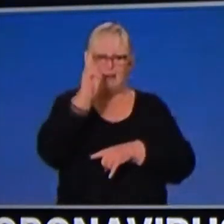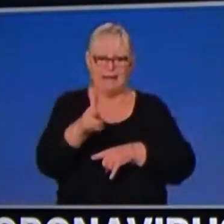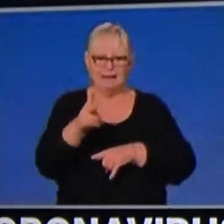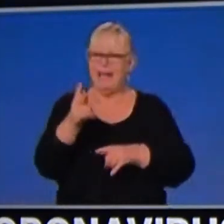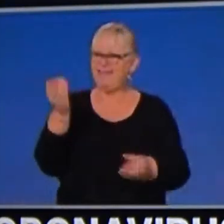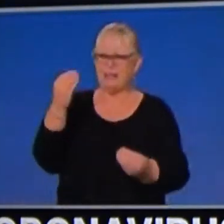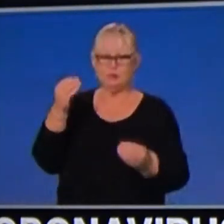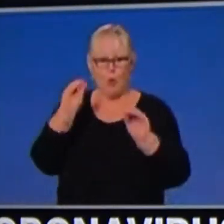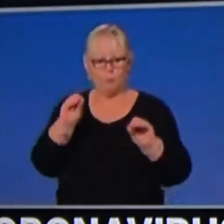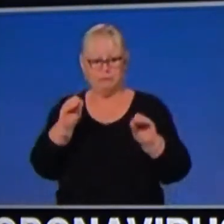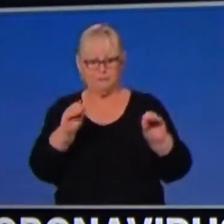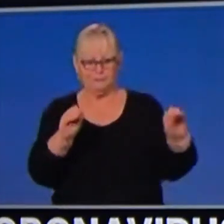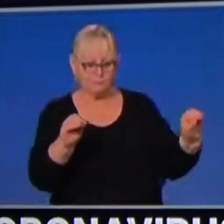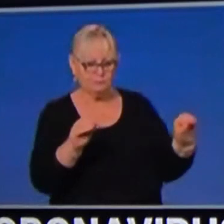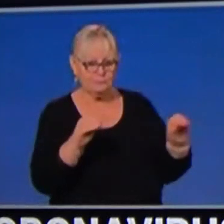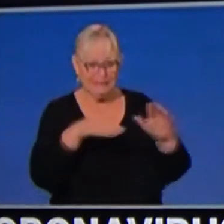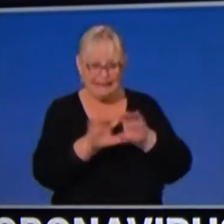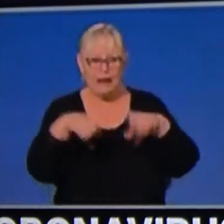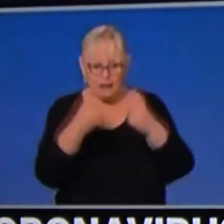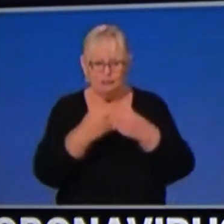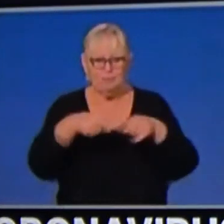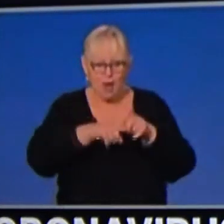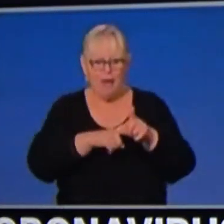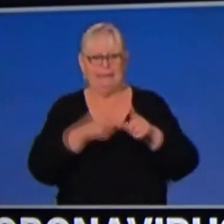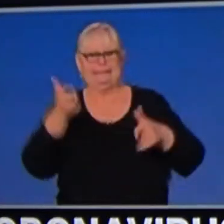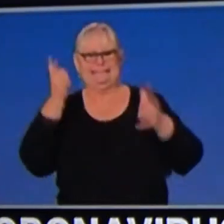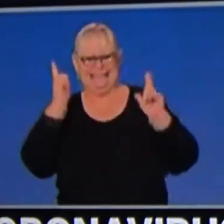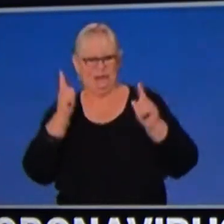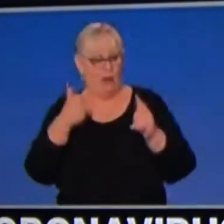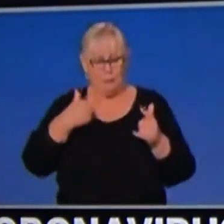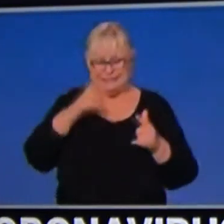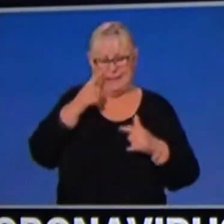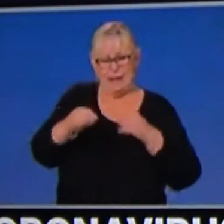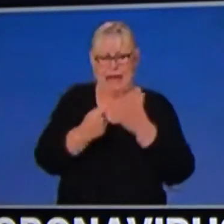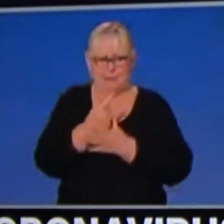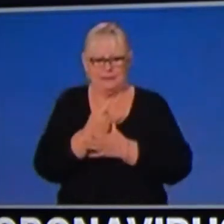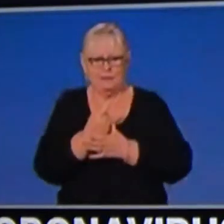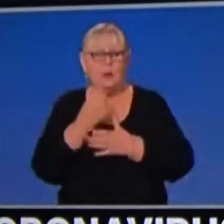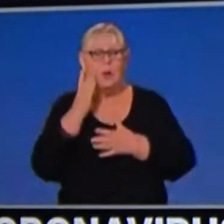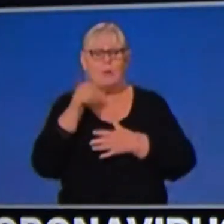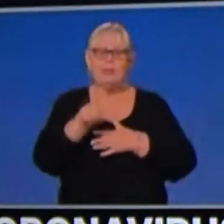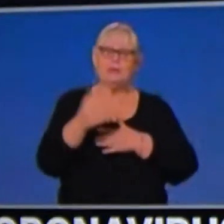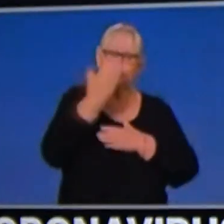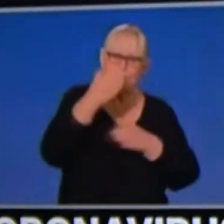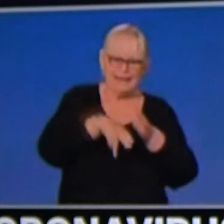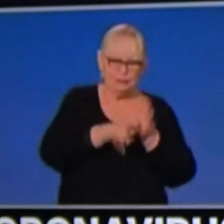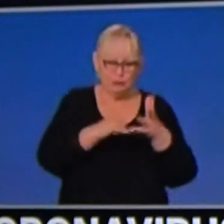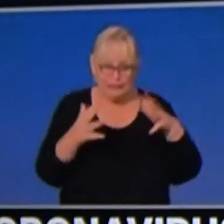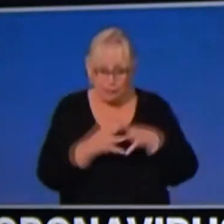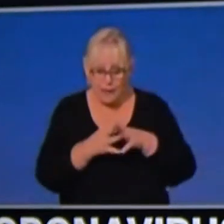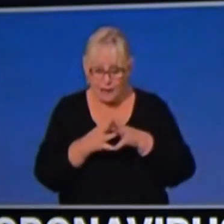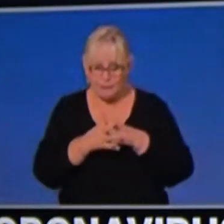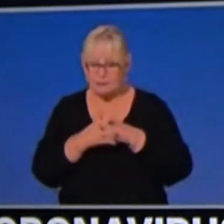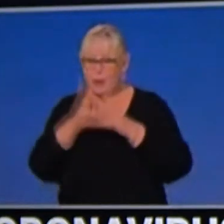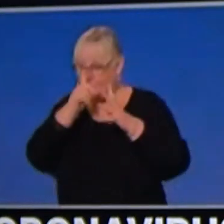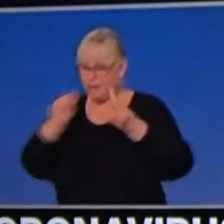taught in a classroom by a teacher. That's what I want to see happen. And when a school in New South Wales that they go to